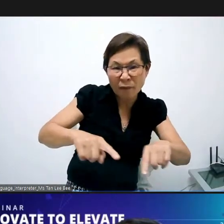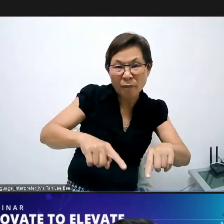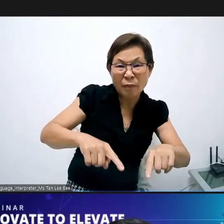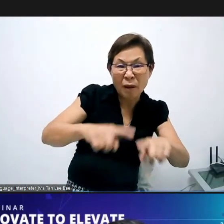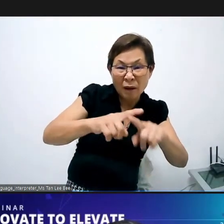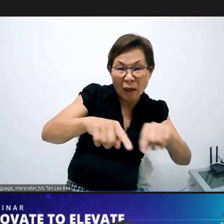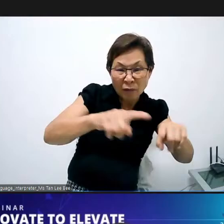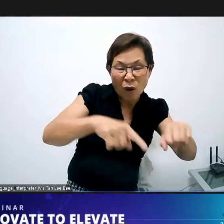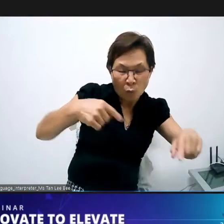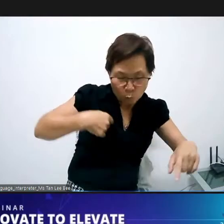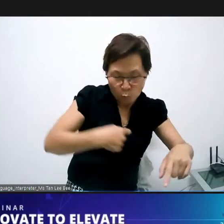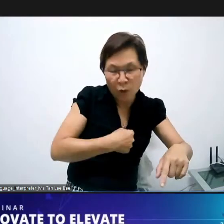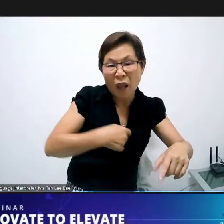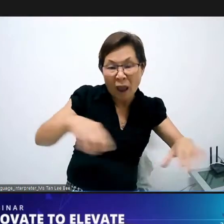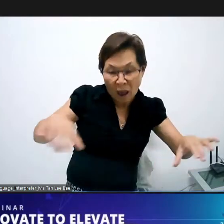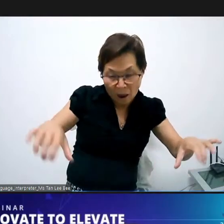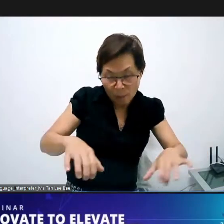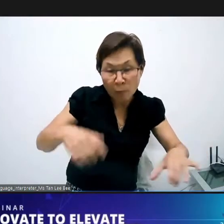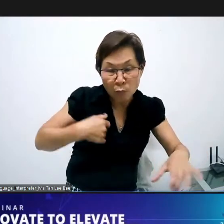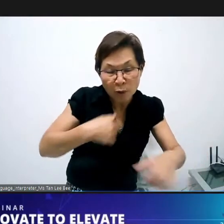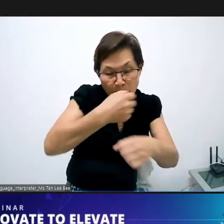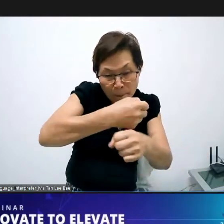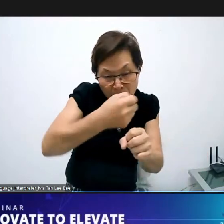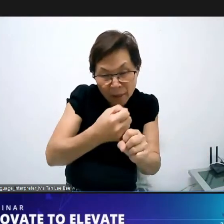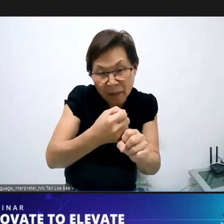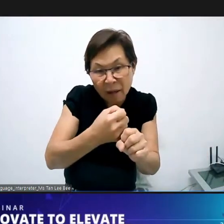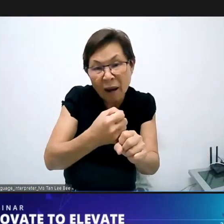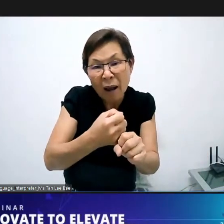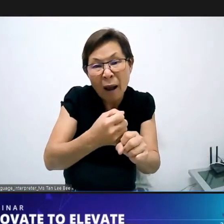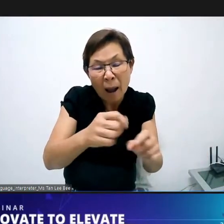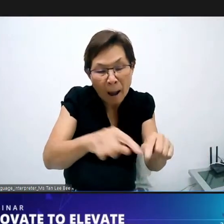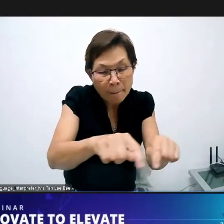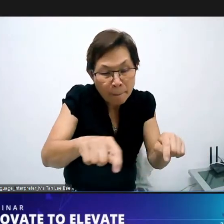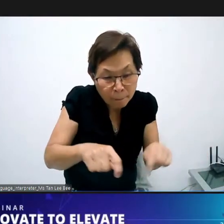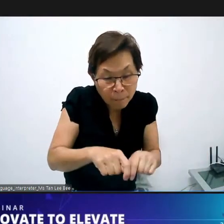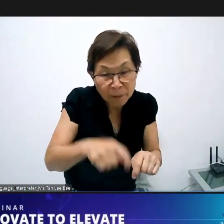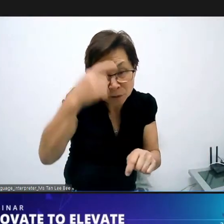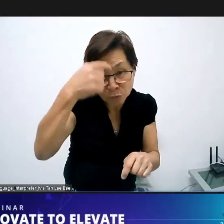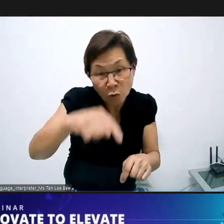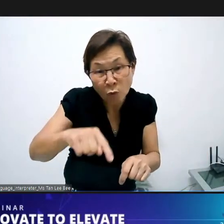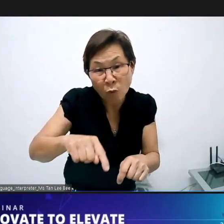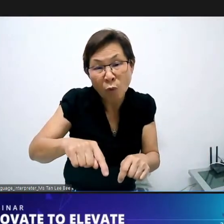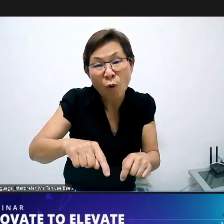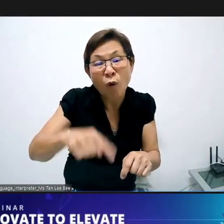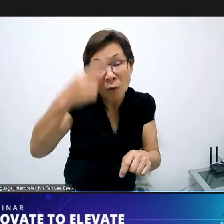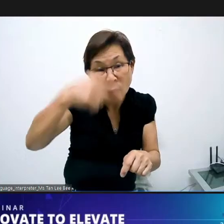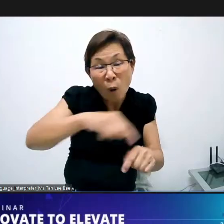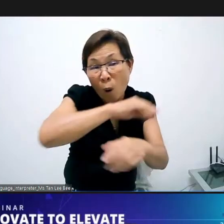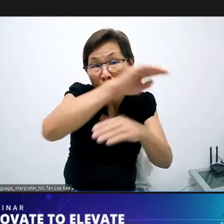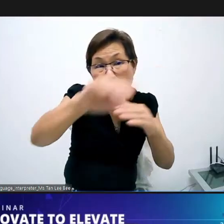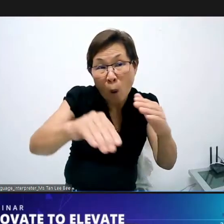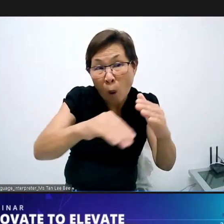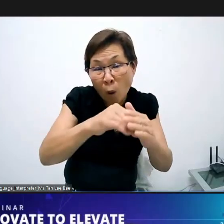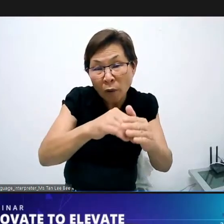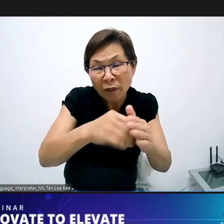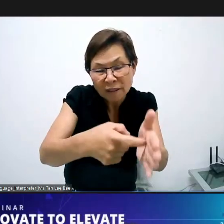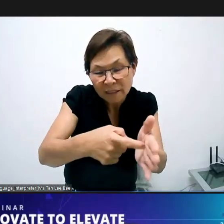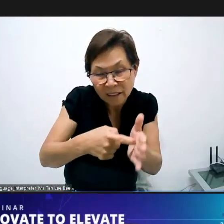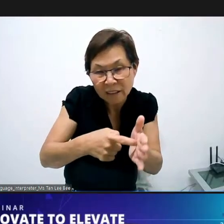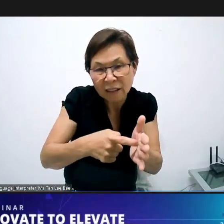to develop the platform that meet those kind of need, and it's not